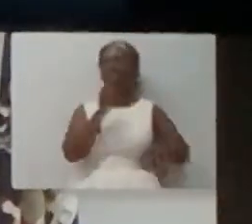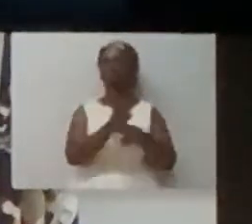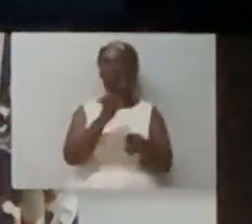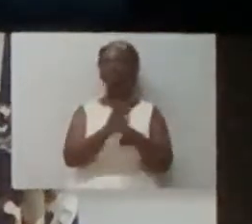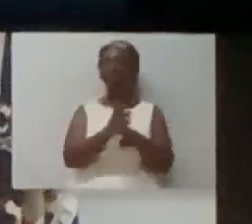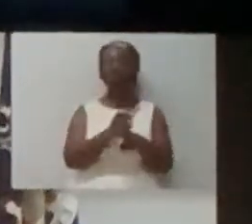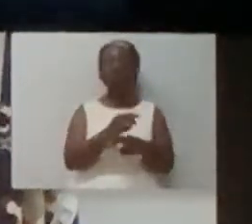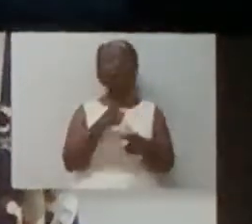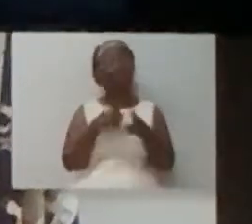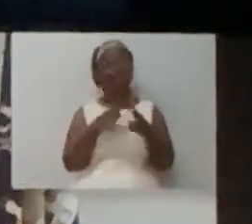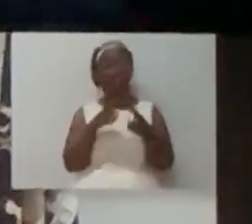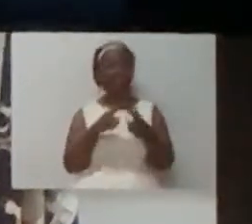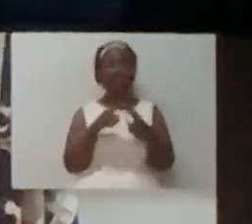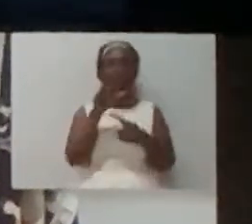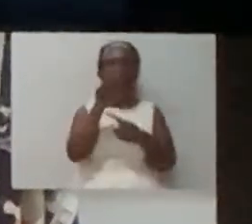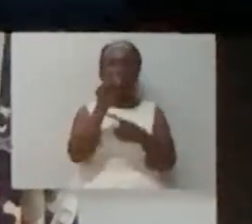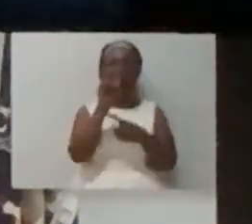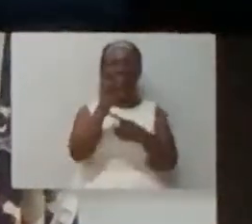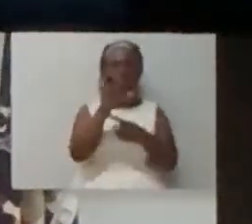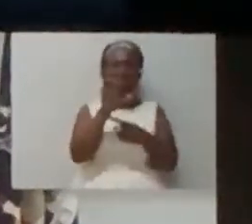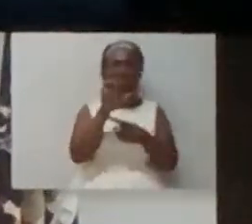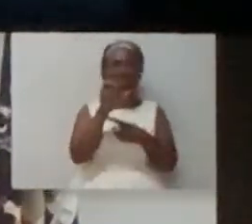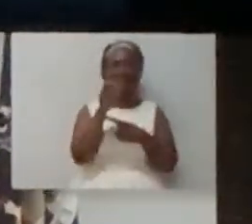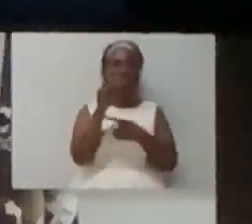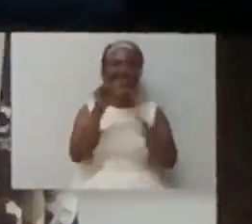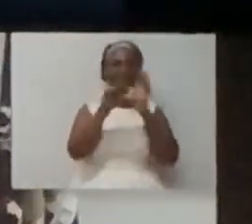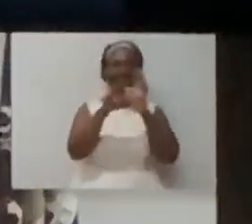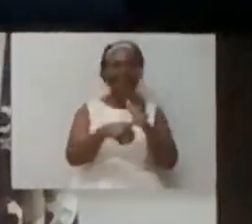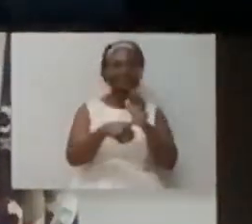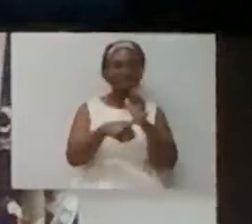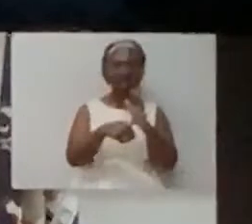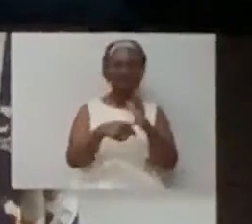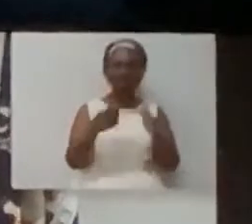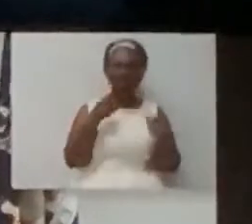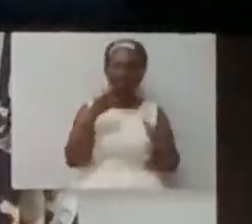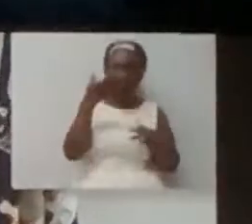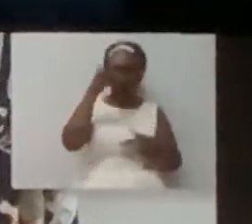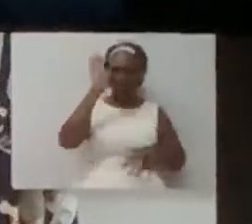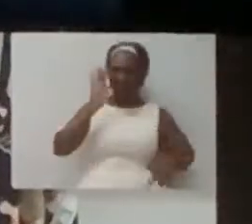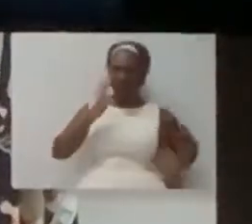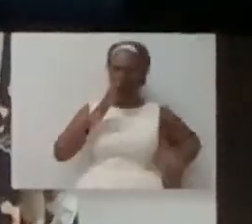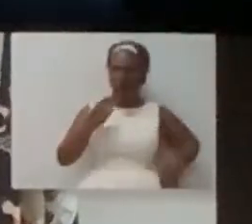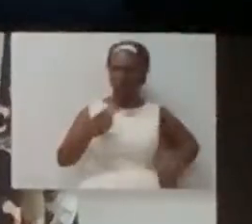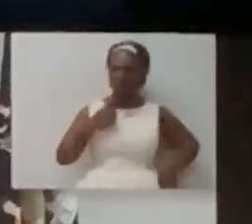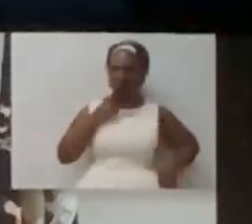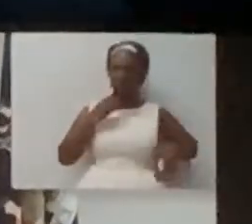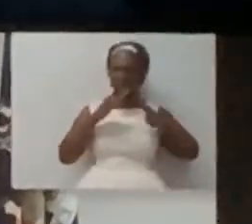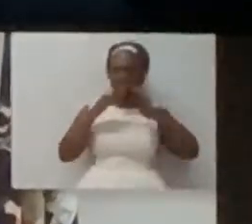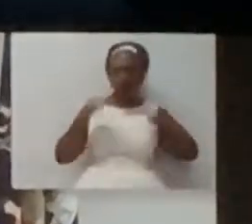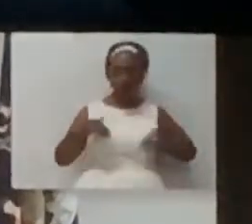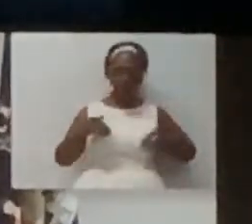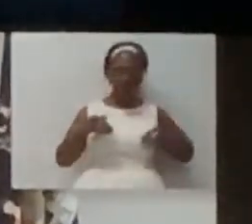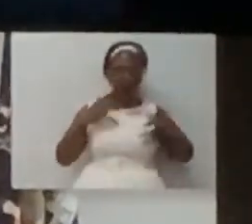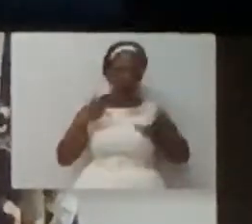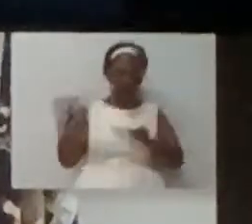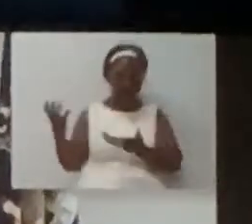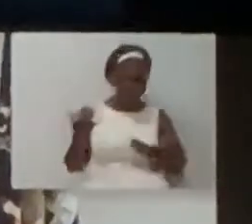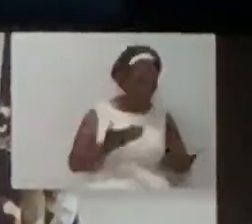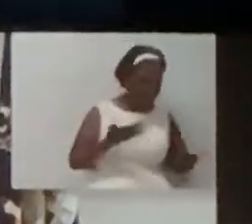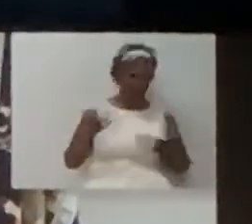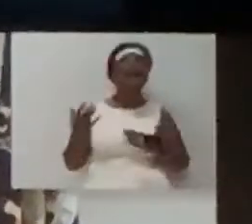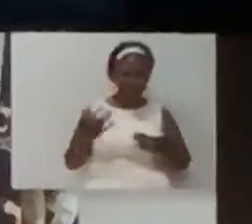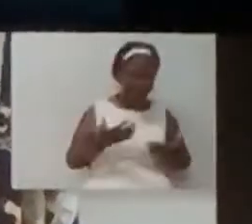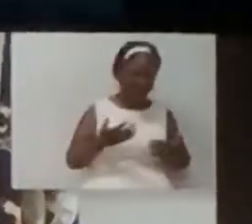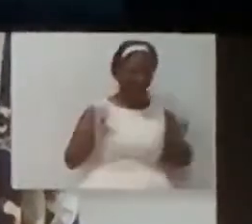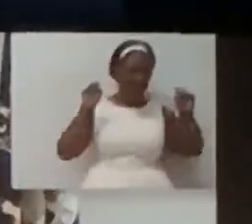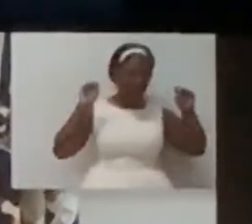face. Then, about 30 seconds later, the reality slash horror set in. We're in the middle of a pandemic. I'm lifting filled water jugs and pieces of